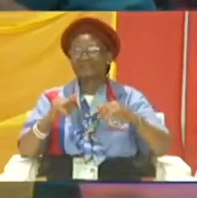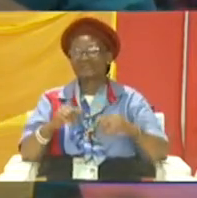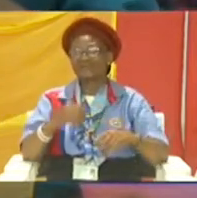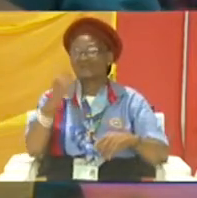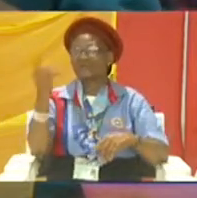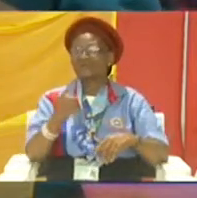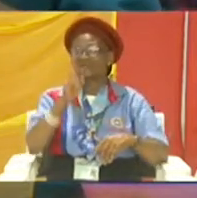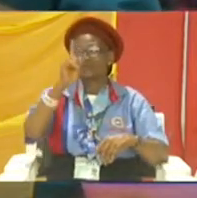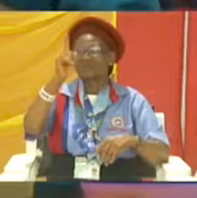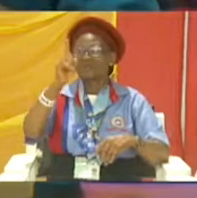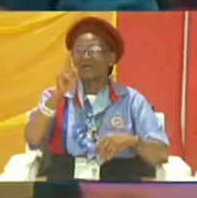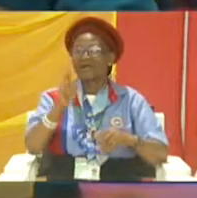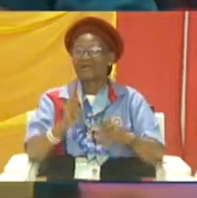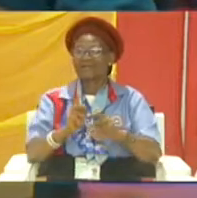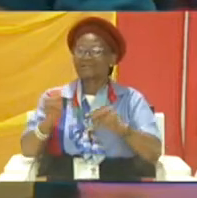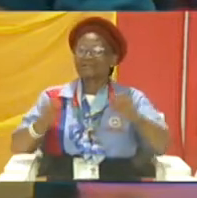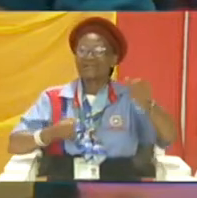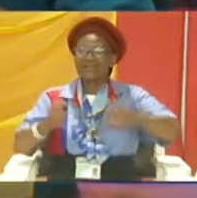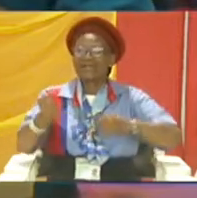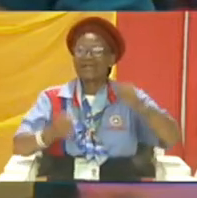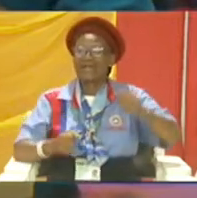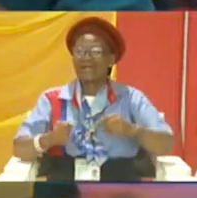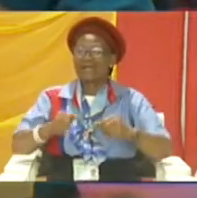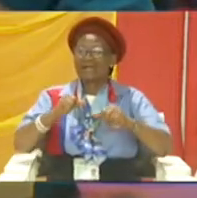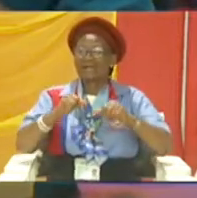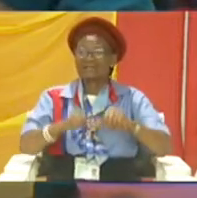only one car remained.